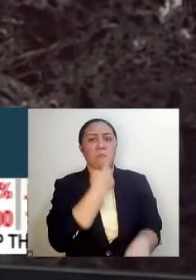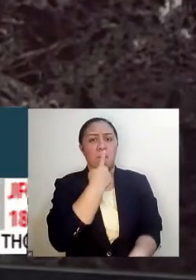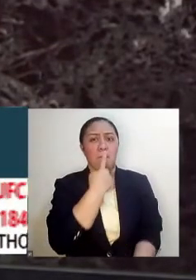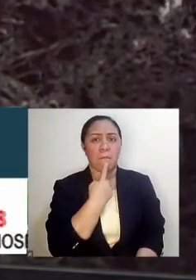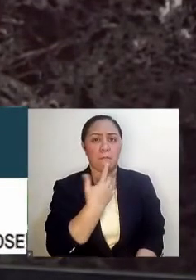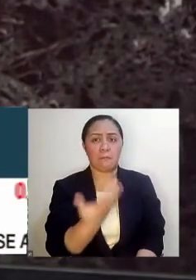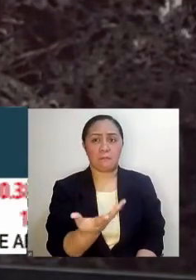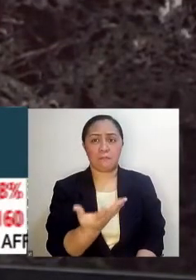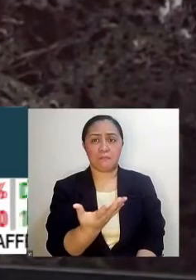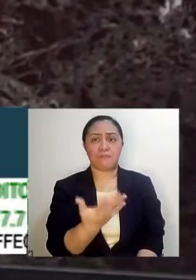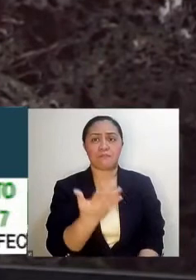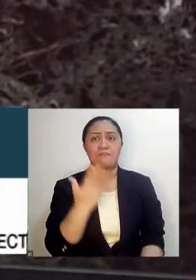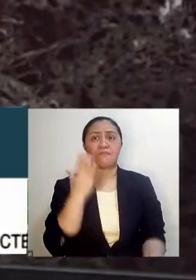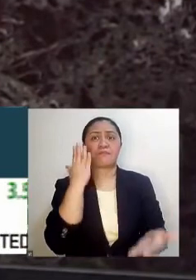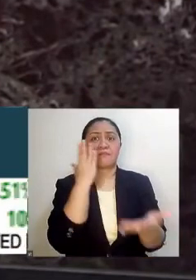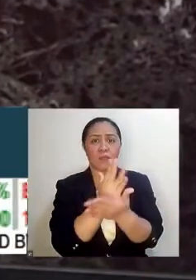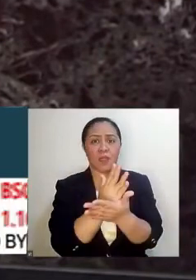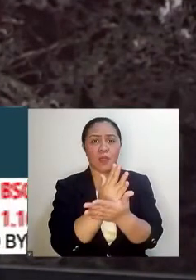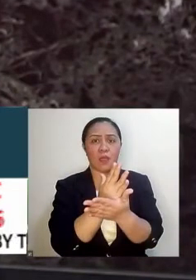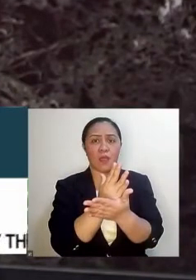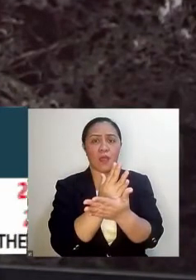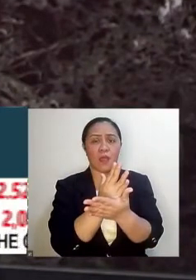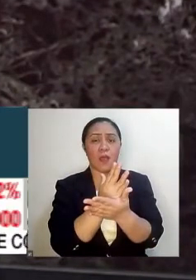Stop the attack.